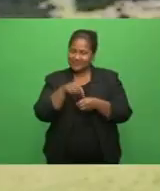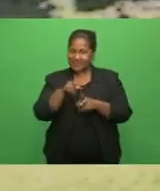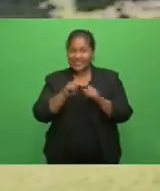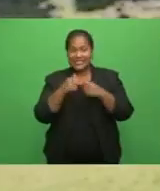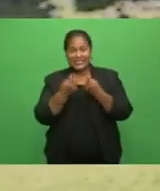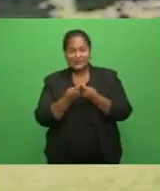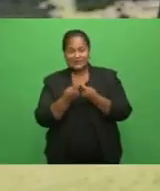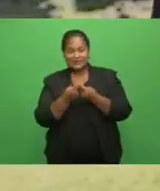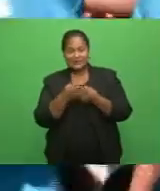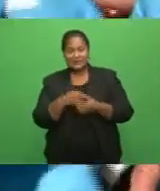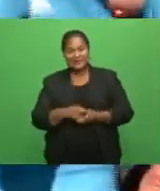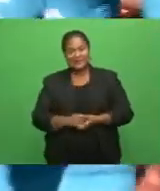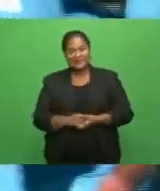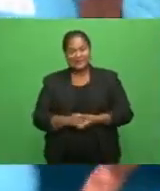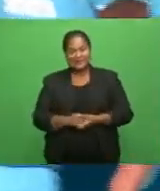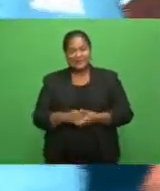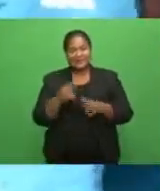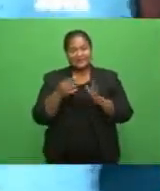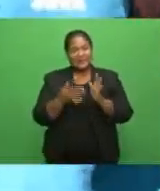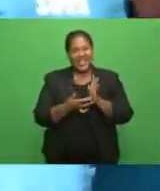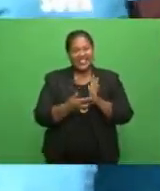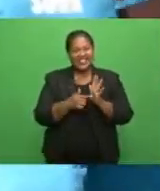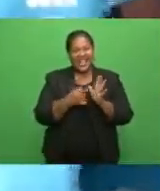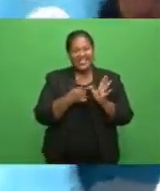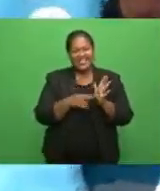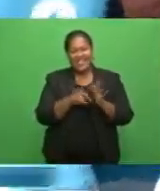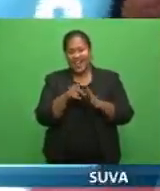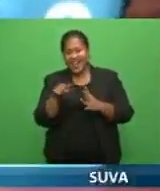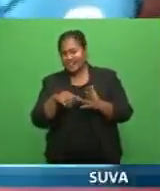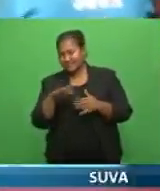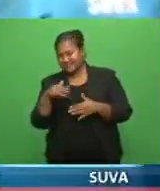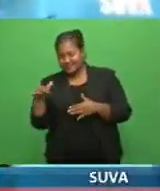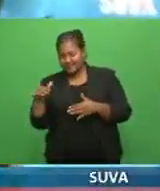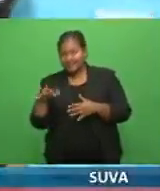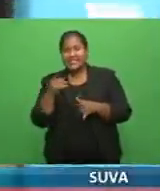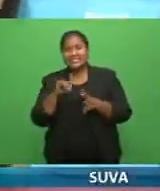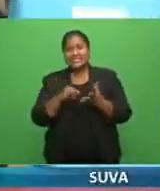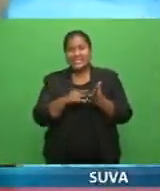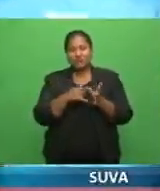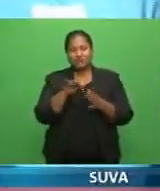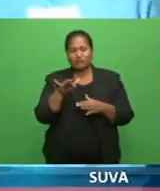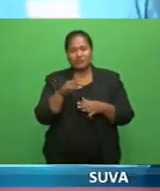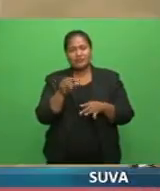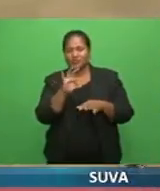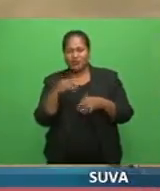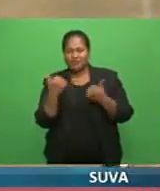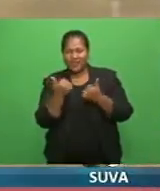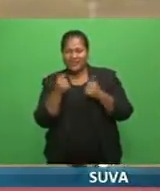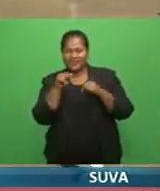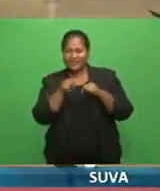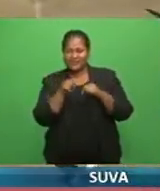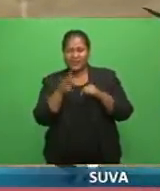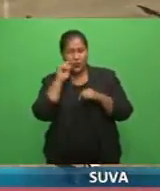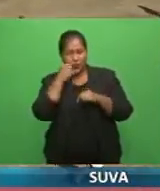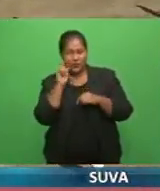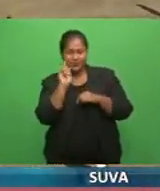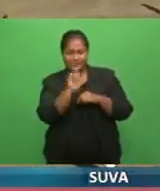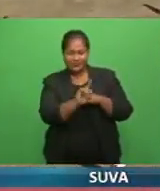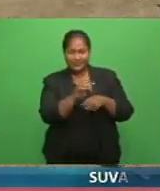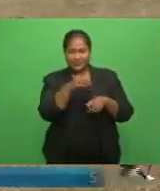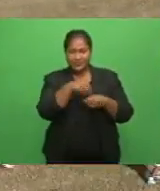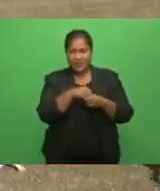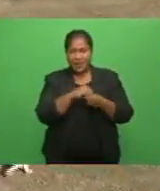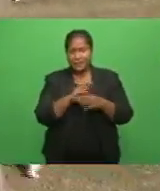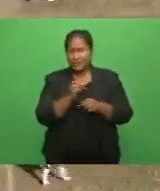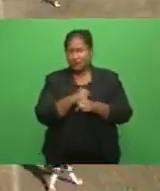with the details. Taniela Sandrungu. Mention the name Taniela Sandrungu and not many will turn their heads. But after a strong